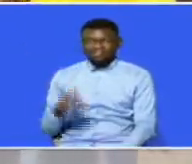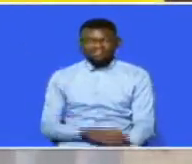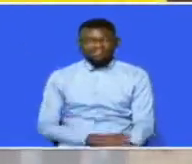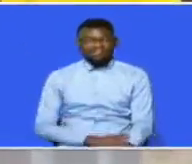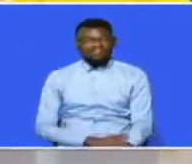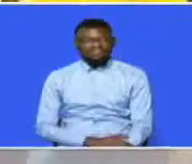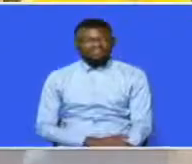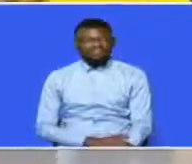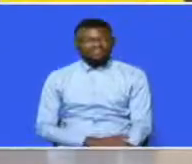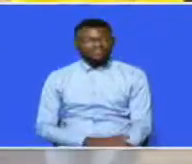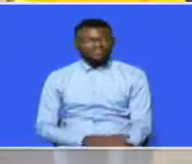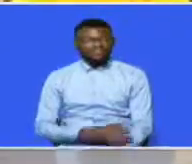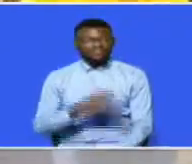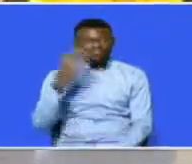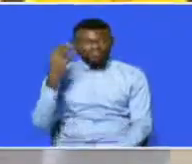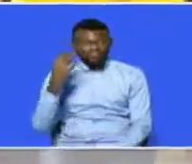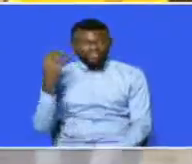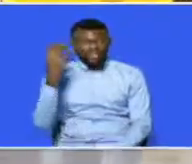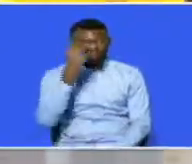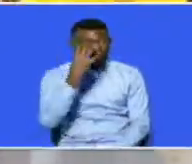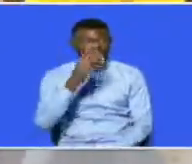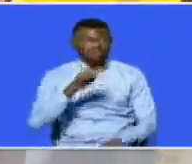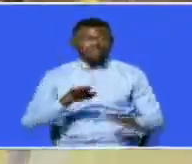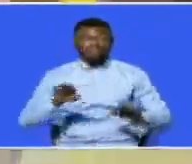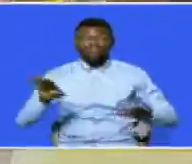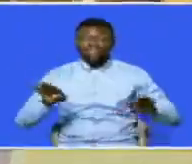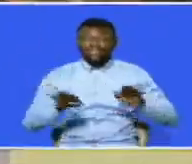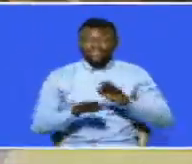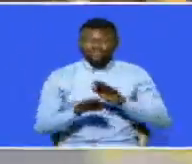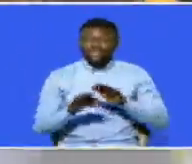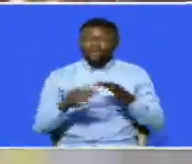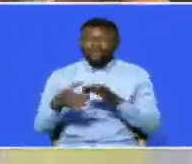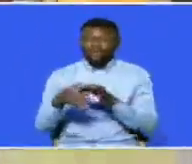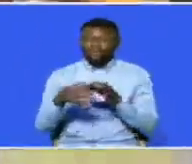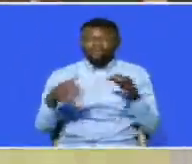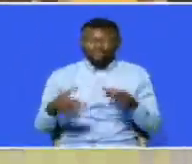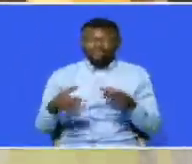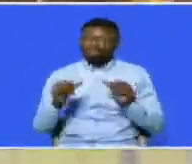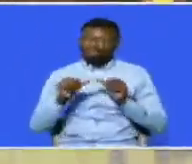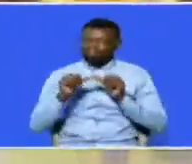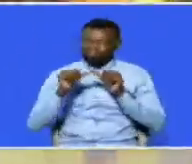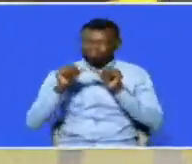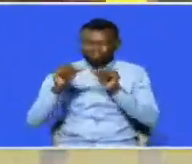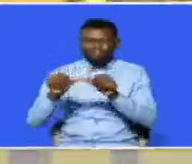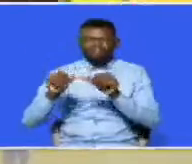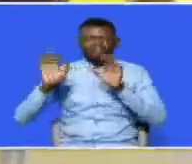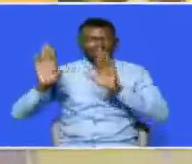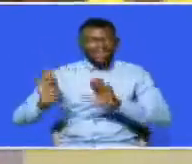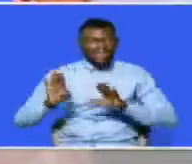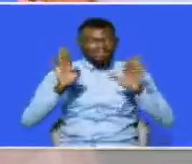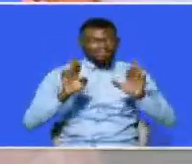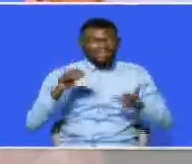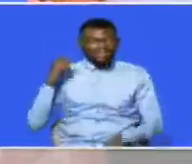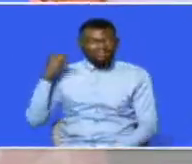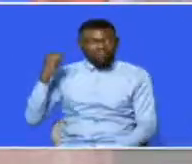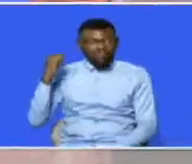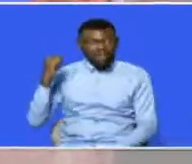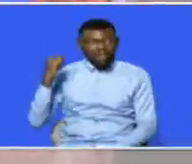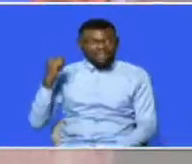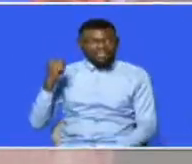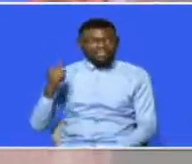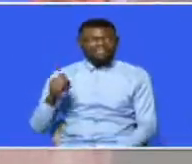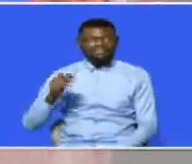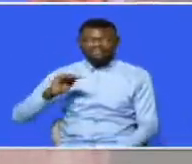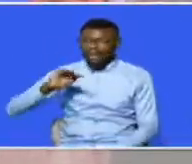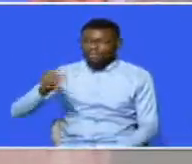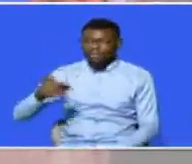Martha Karua, the Azimio One Kenya running mate, has sustained her whirlwind of political activities, galvanizing and pacifying the